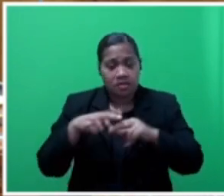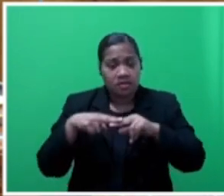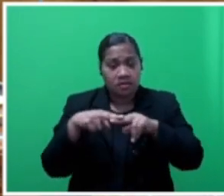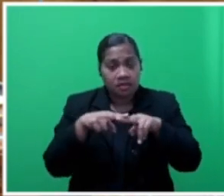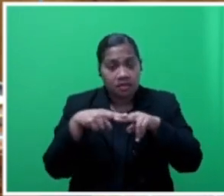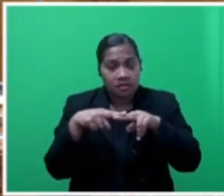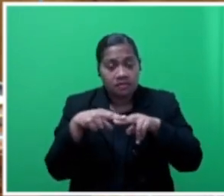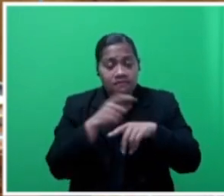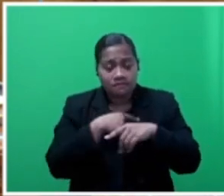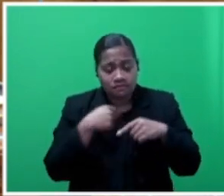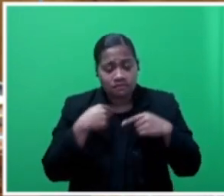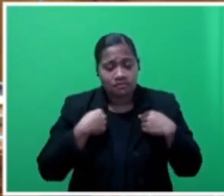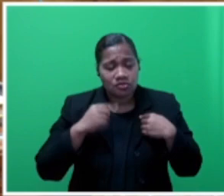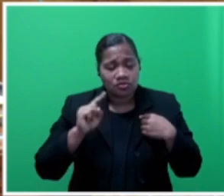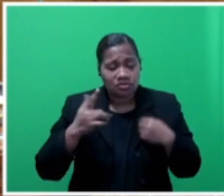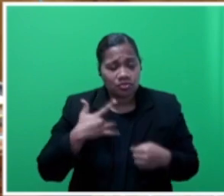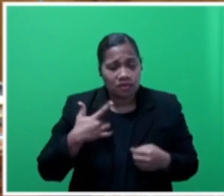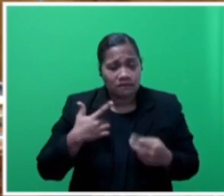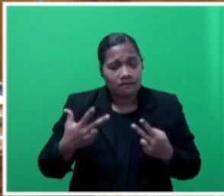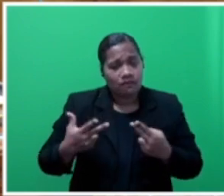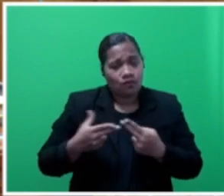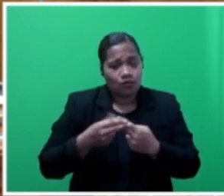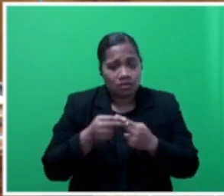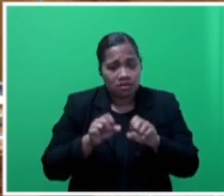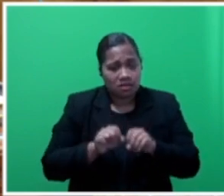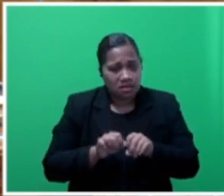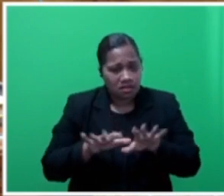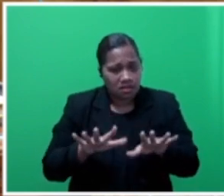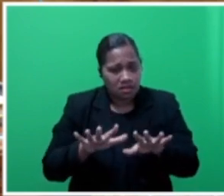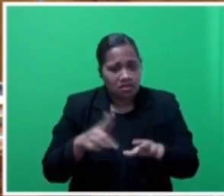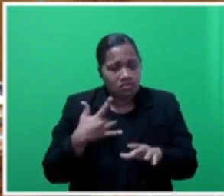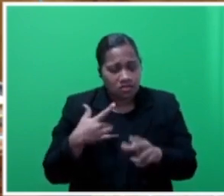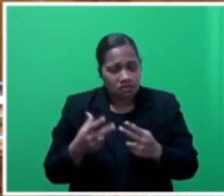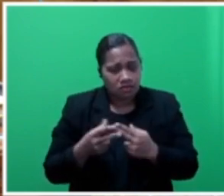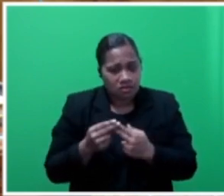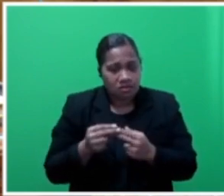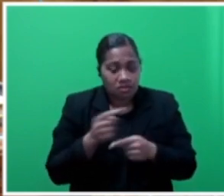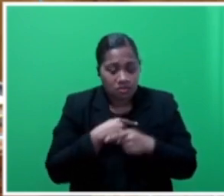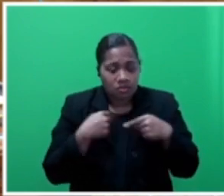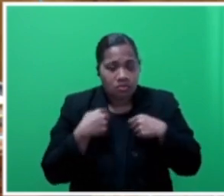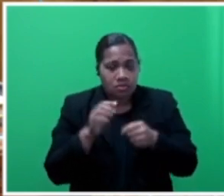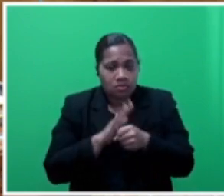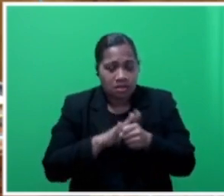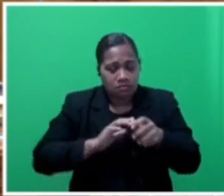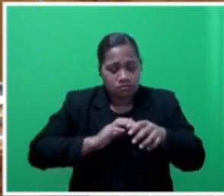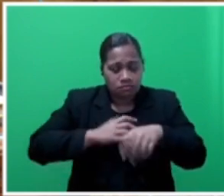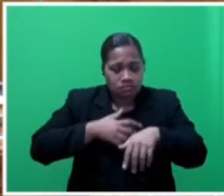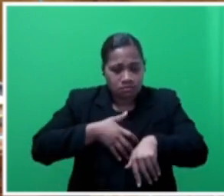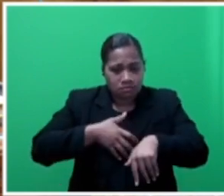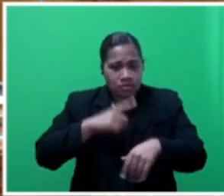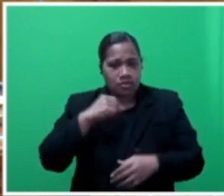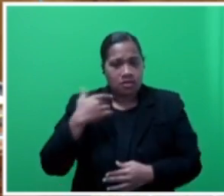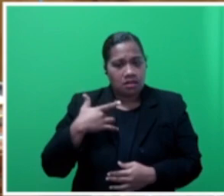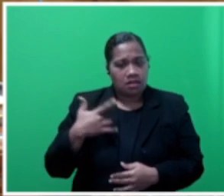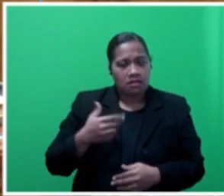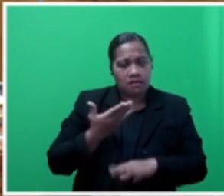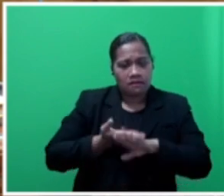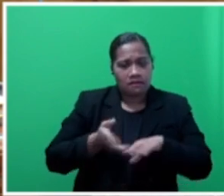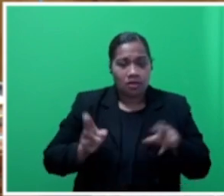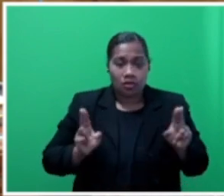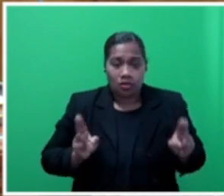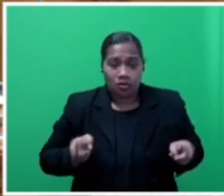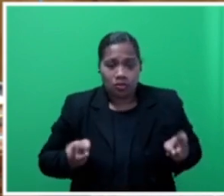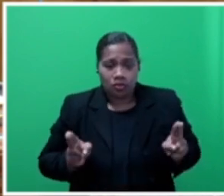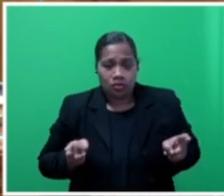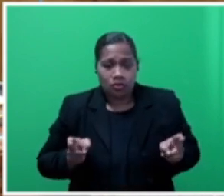we still have to live with the pandemic and must continue to make the necessary adjustments to live with the new norm. Again, we